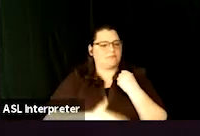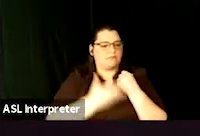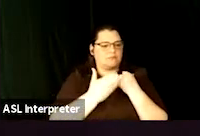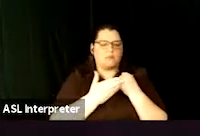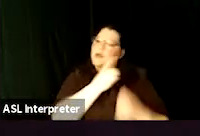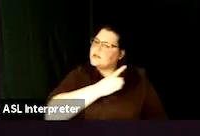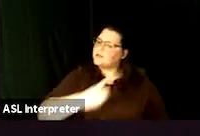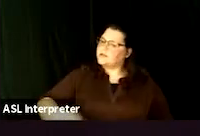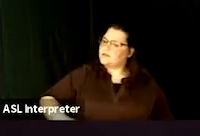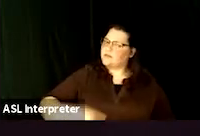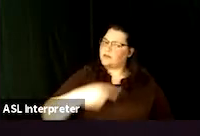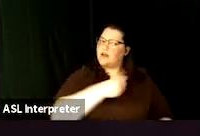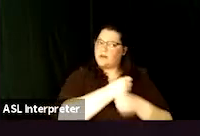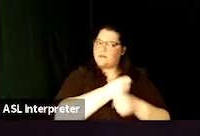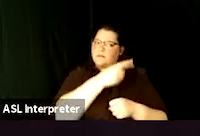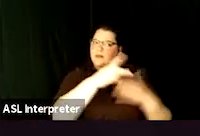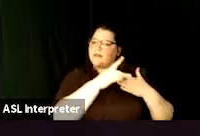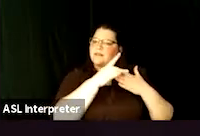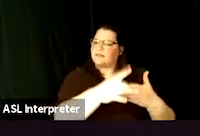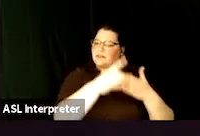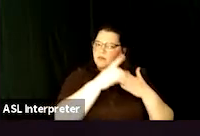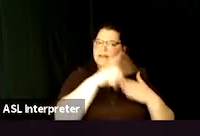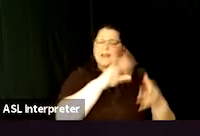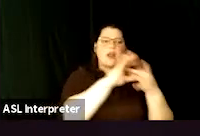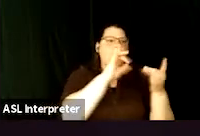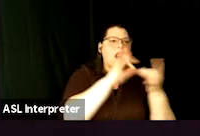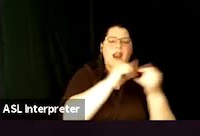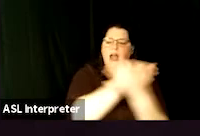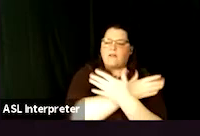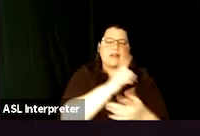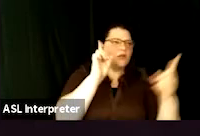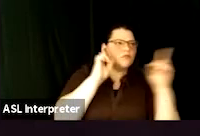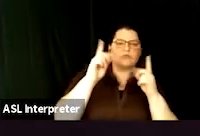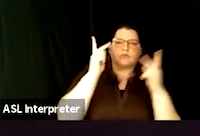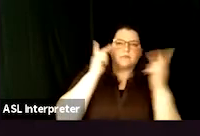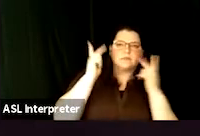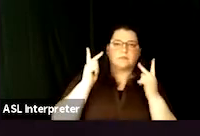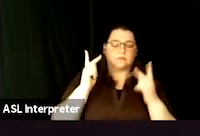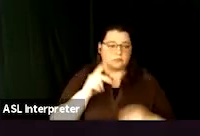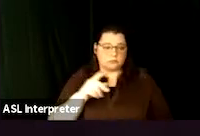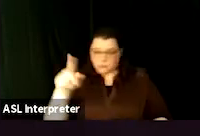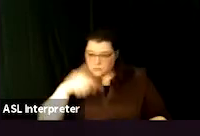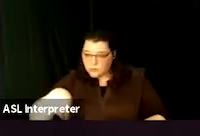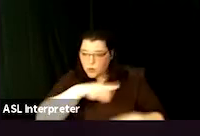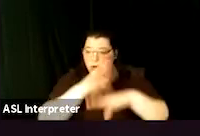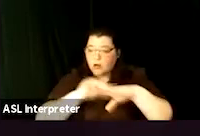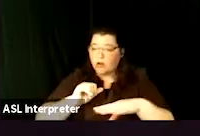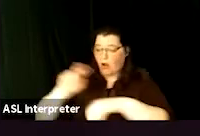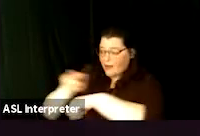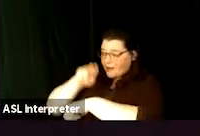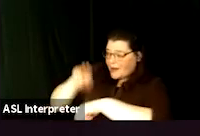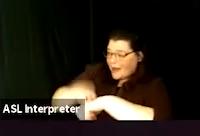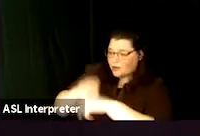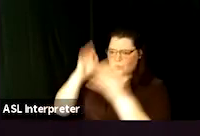you shall call nations that you do not know, and nations that do not know you shall run to you. Because of the Lord